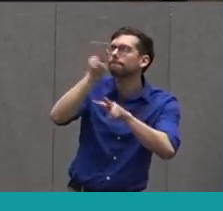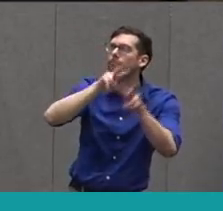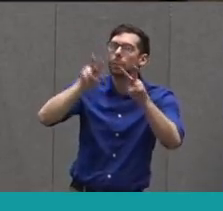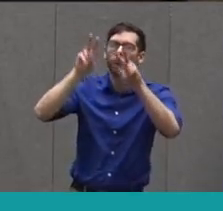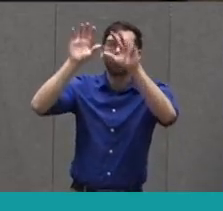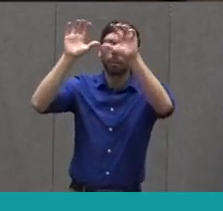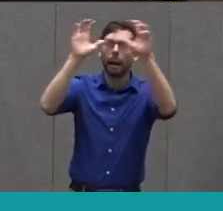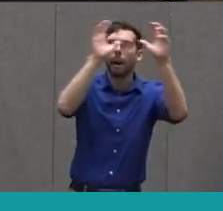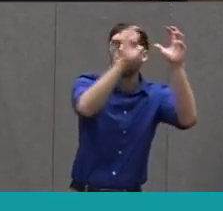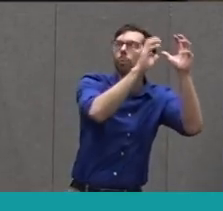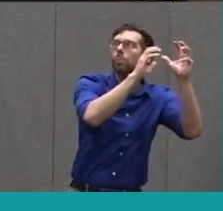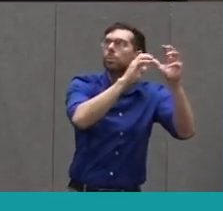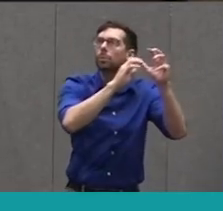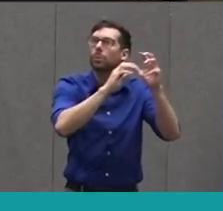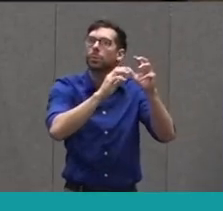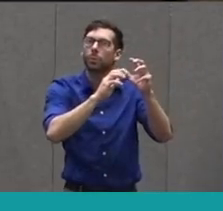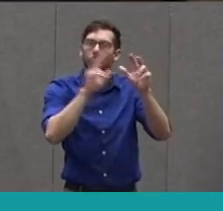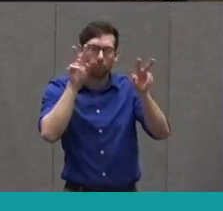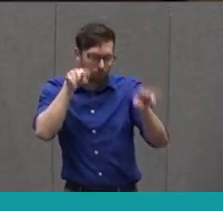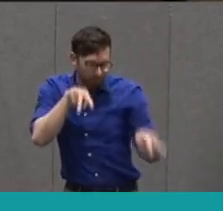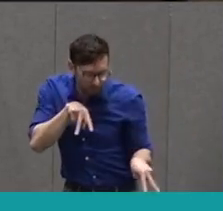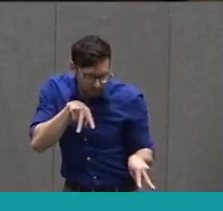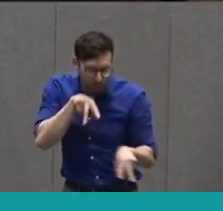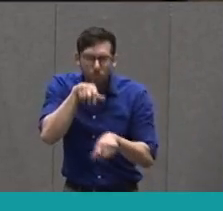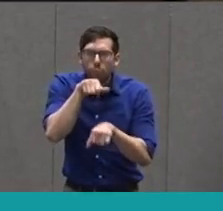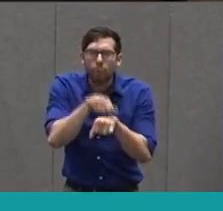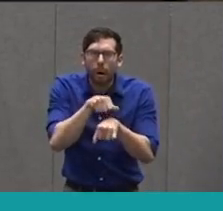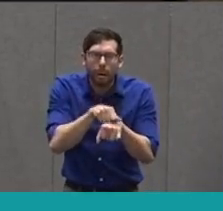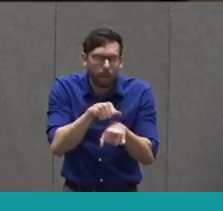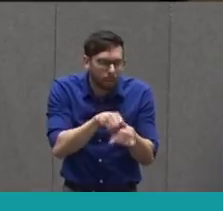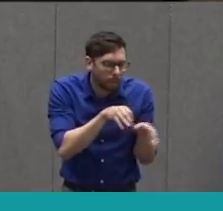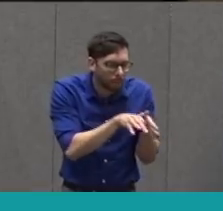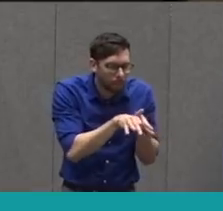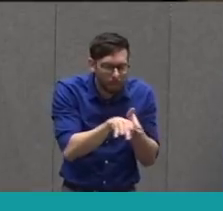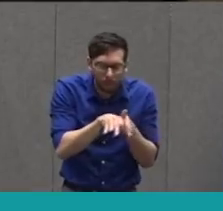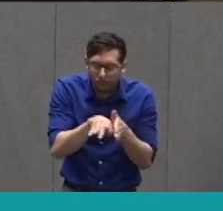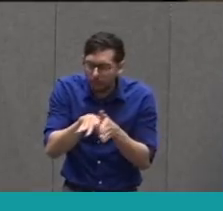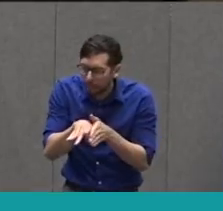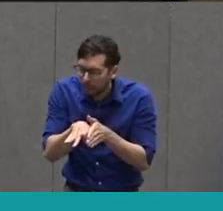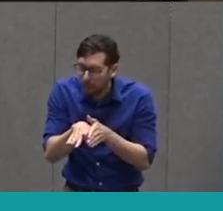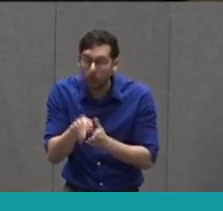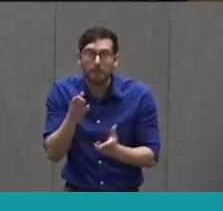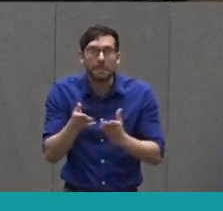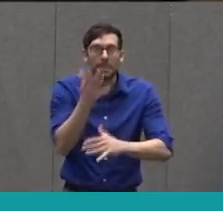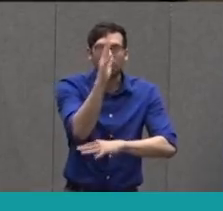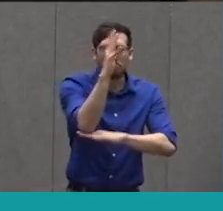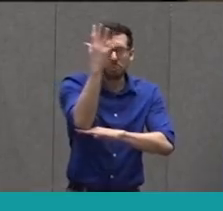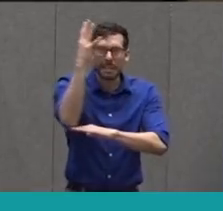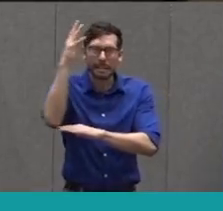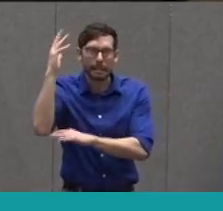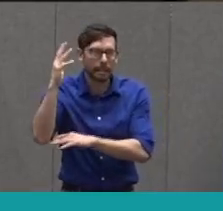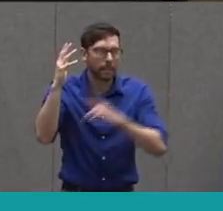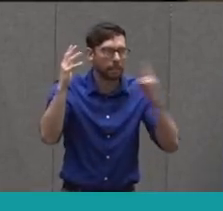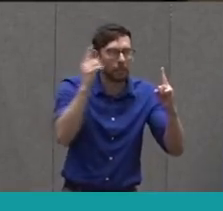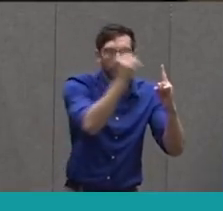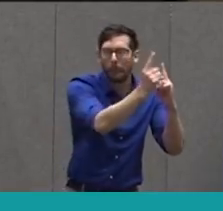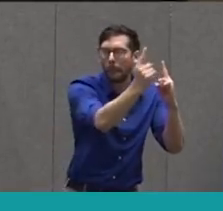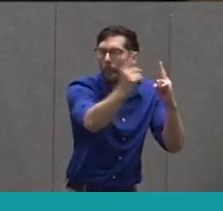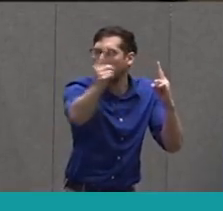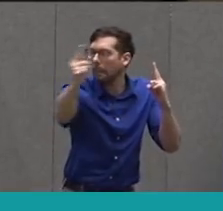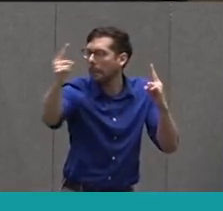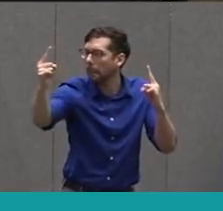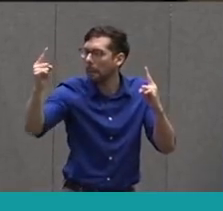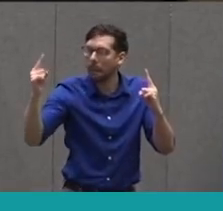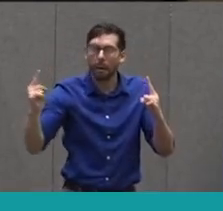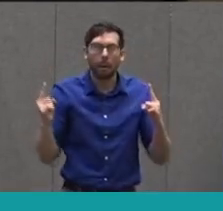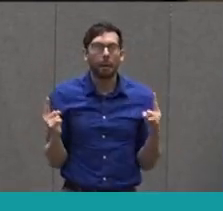rocks or just look around at possibly some trees or neighborhoods or different things that it might be around. And that could